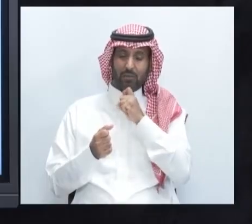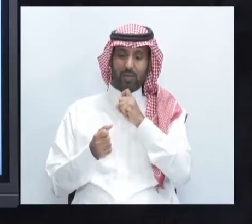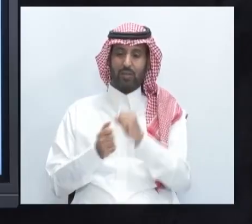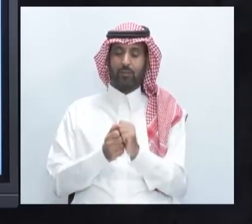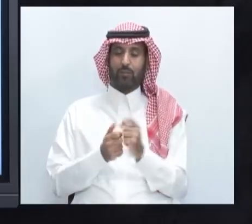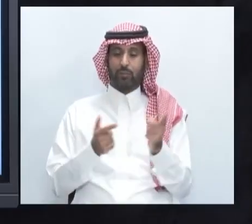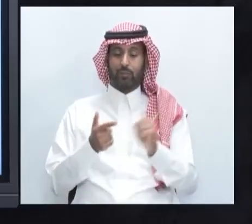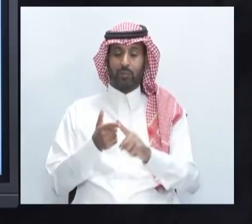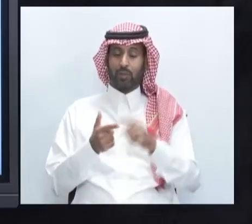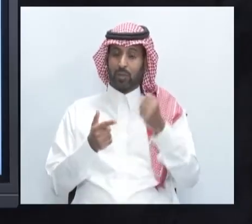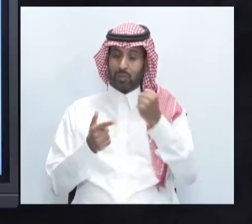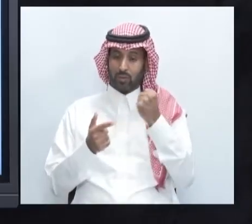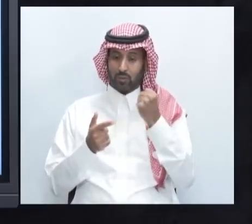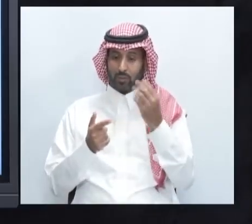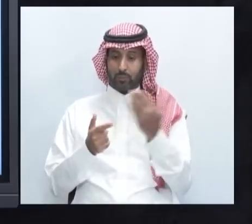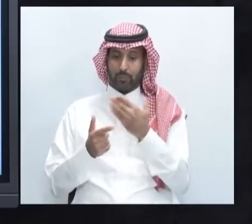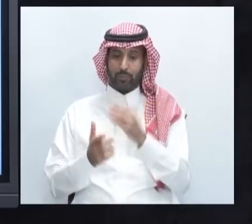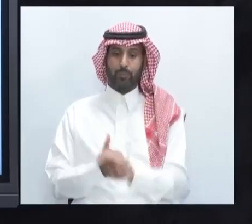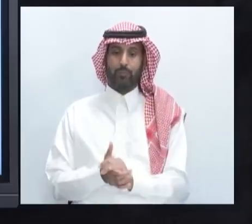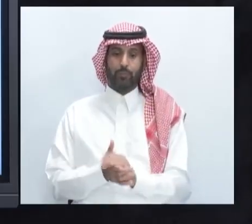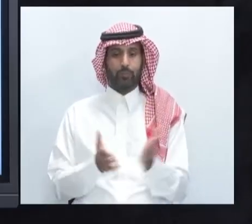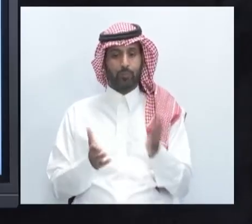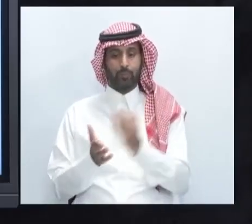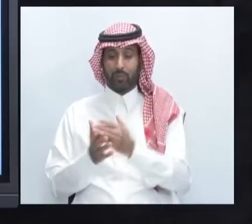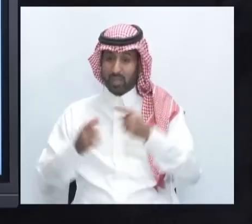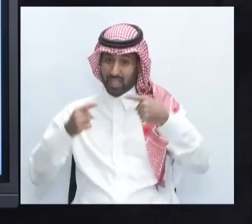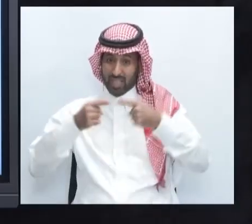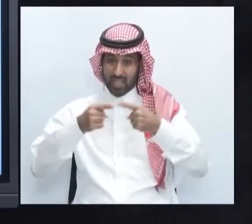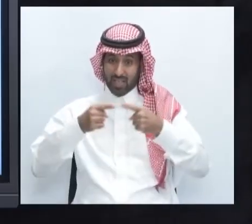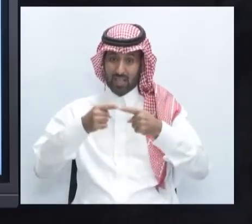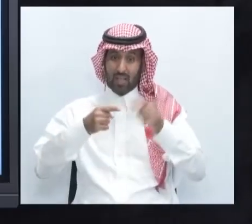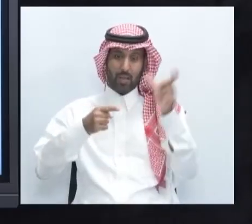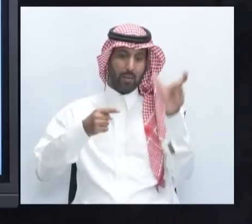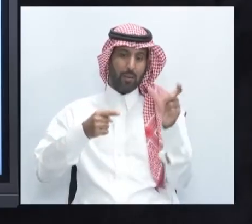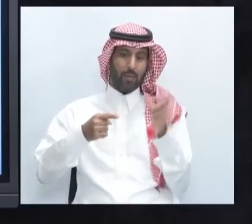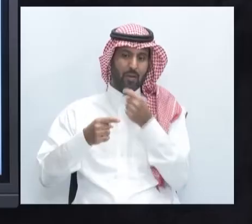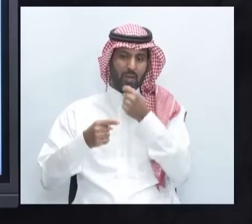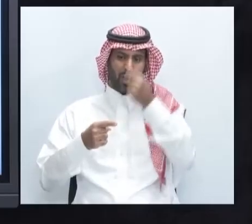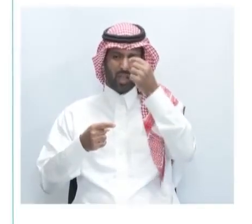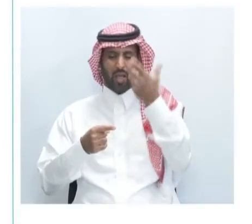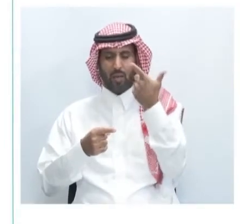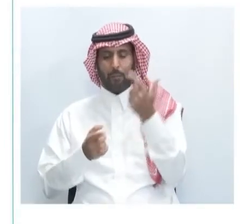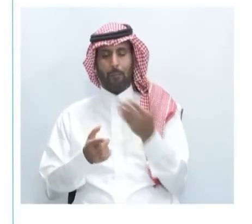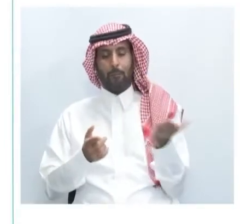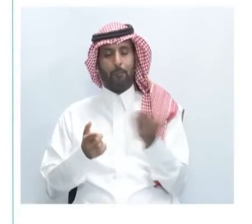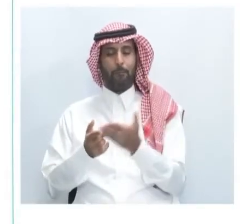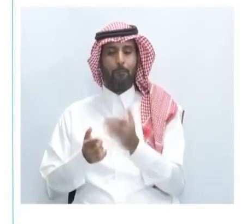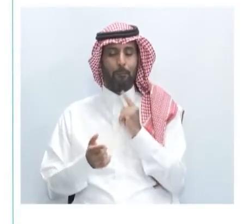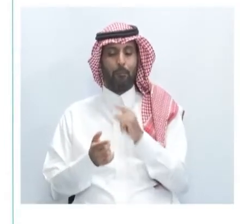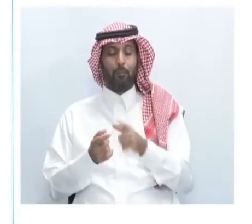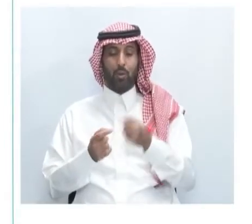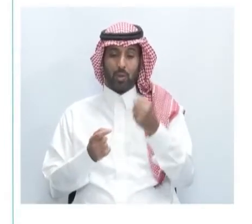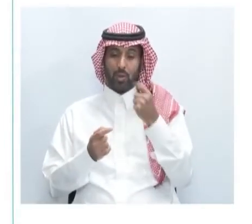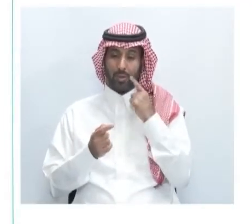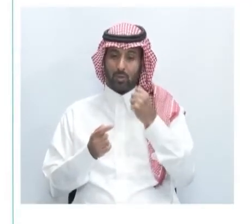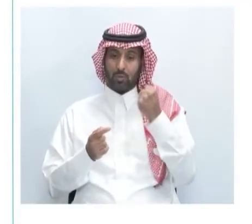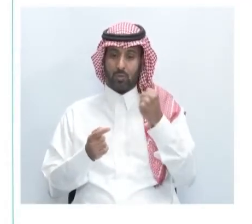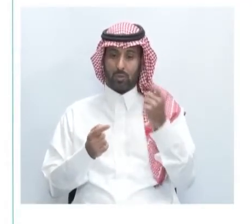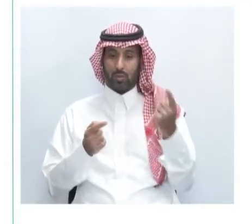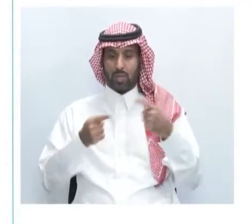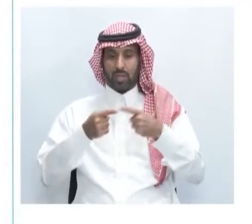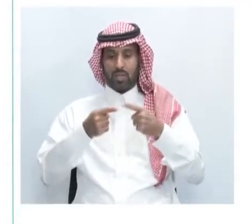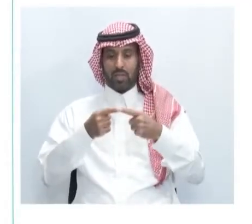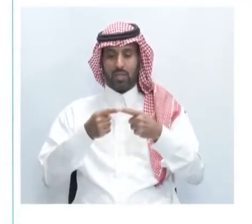Strong and weak. So they are what? Opposite adjectives. So we have strong and